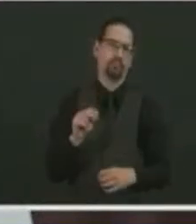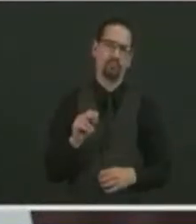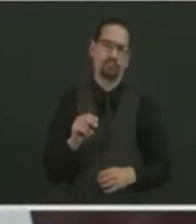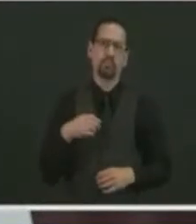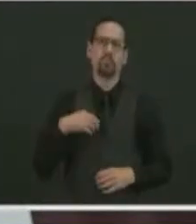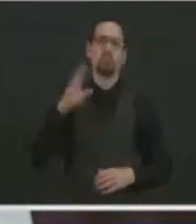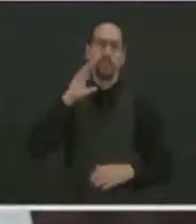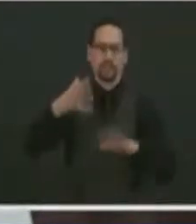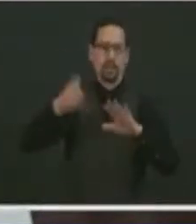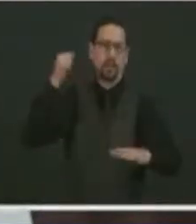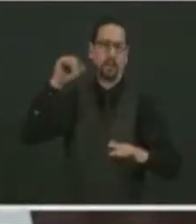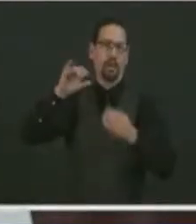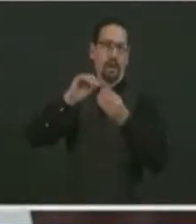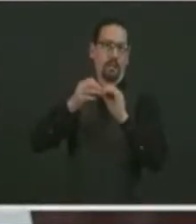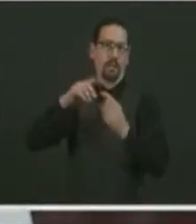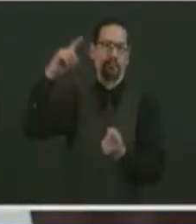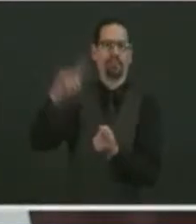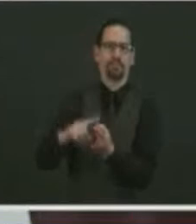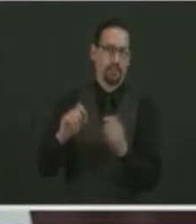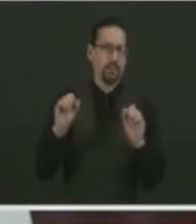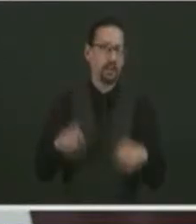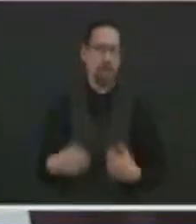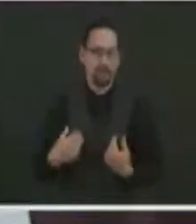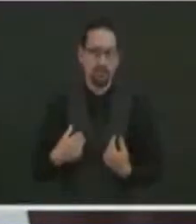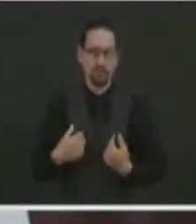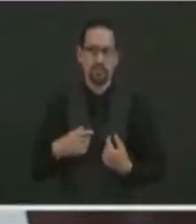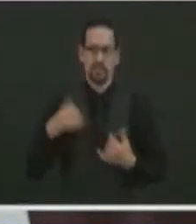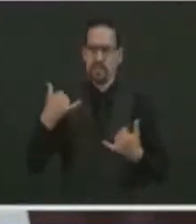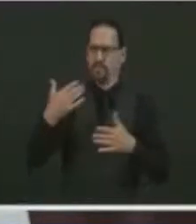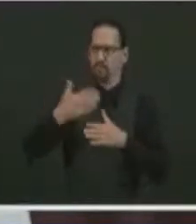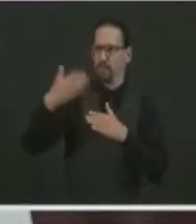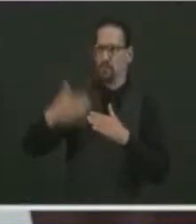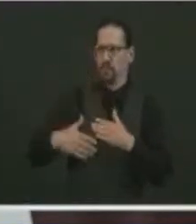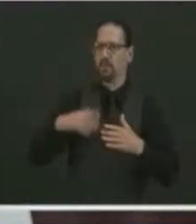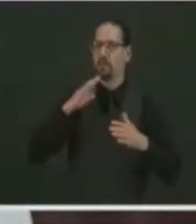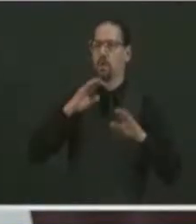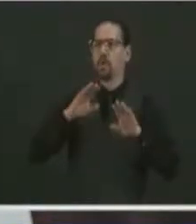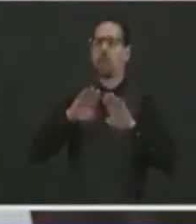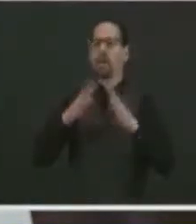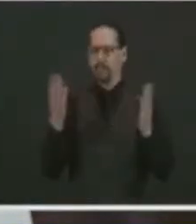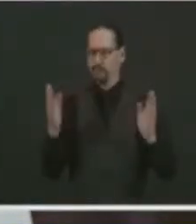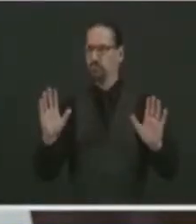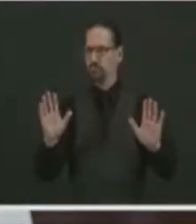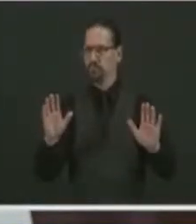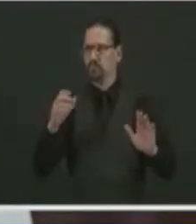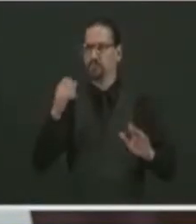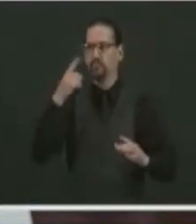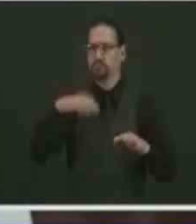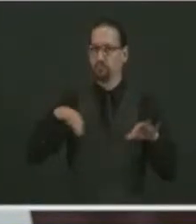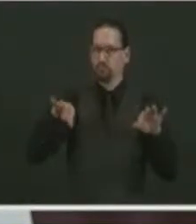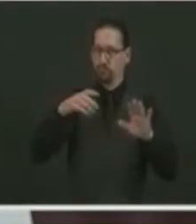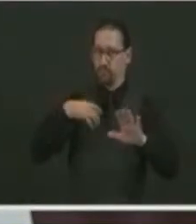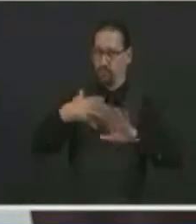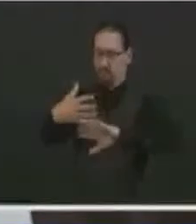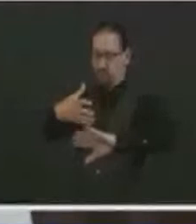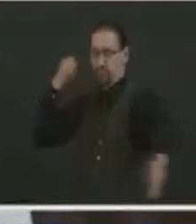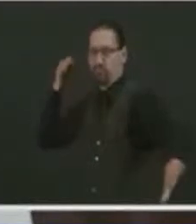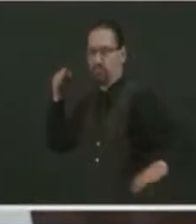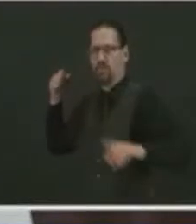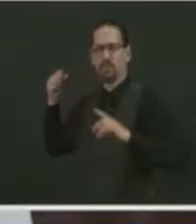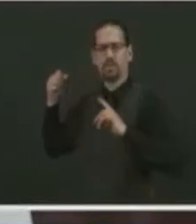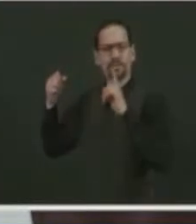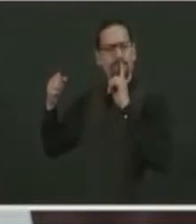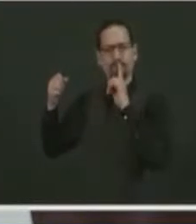a more traditional celebration. So as with all things, did we have to, because of the public